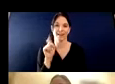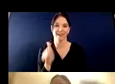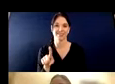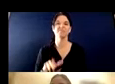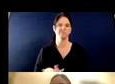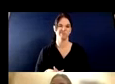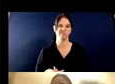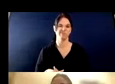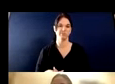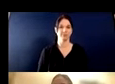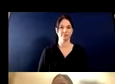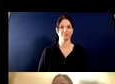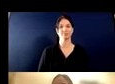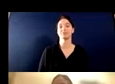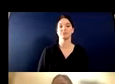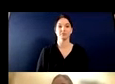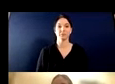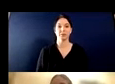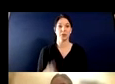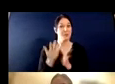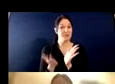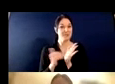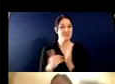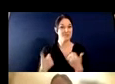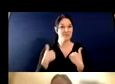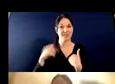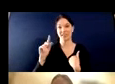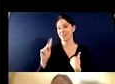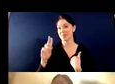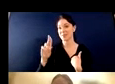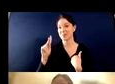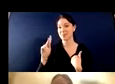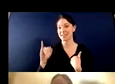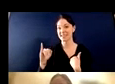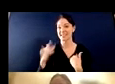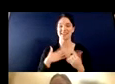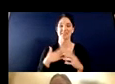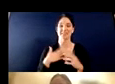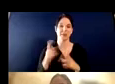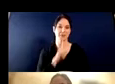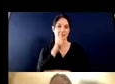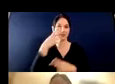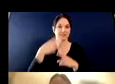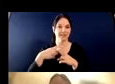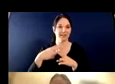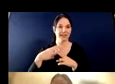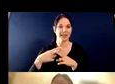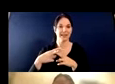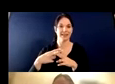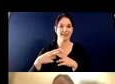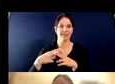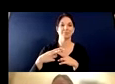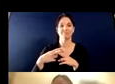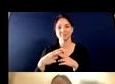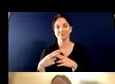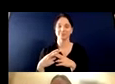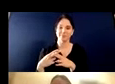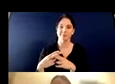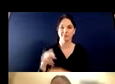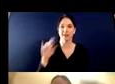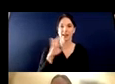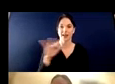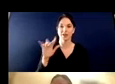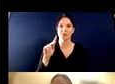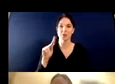So as Sean Renee said, my name is Cookie. My real name is Kuiulani Moku Paiva, but my patients and